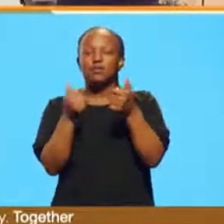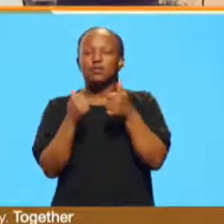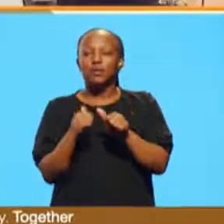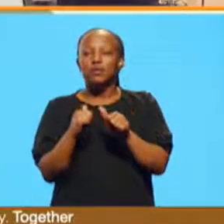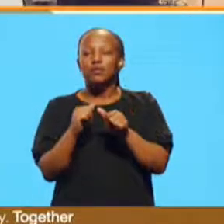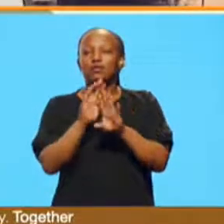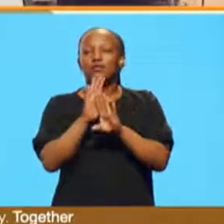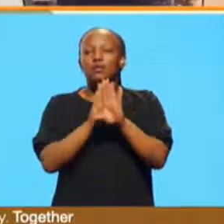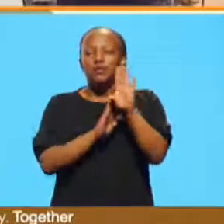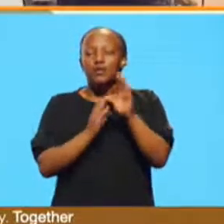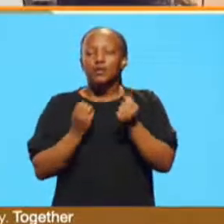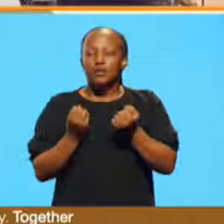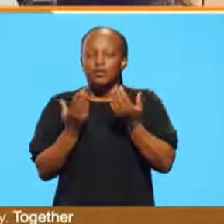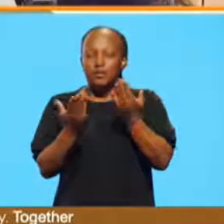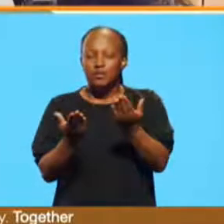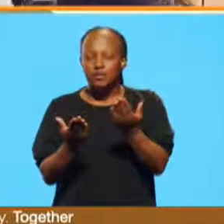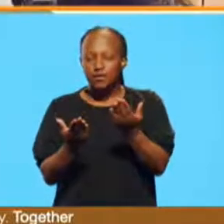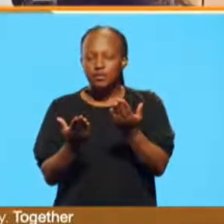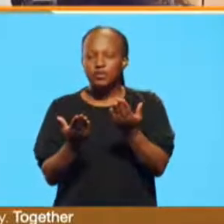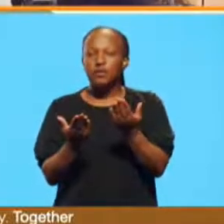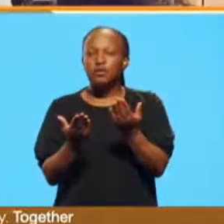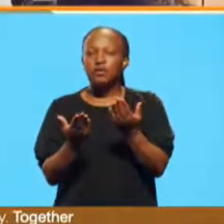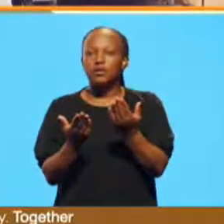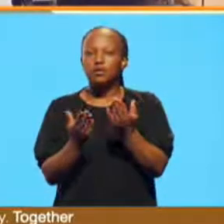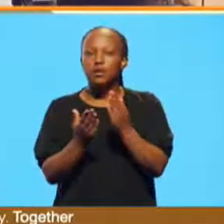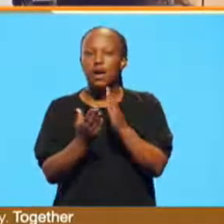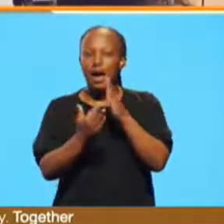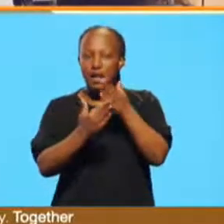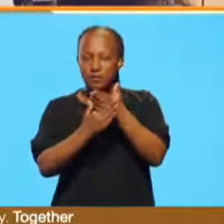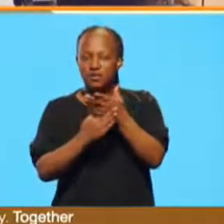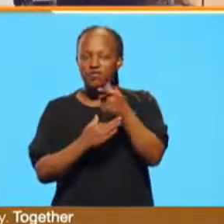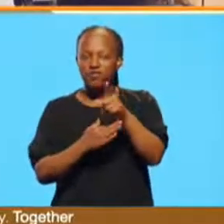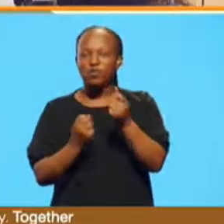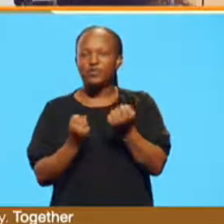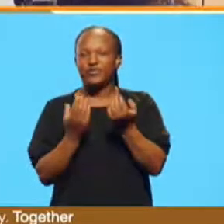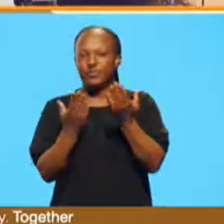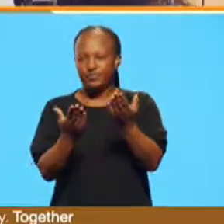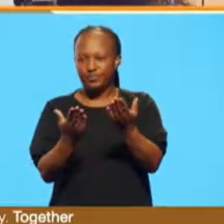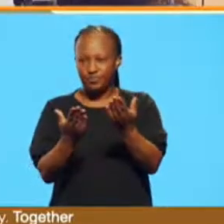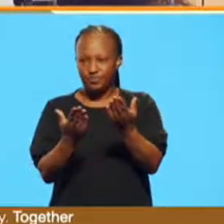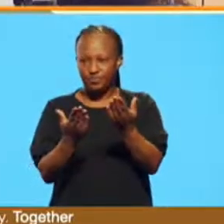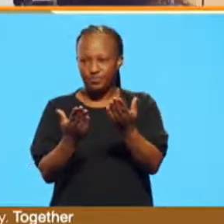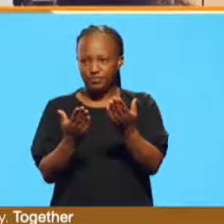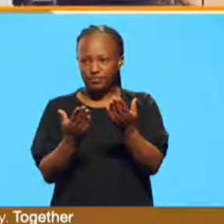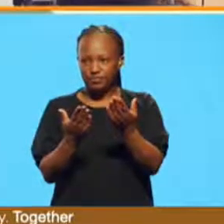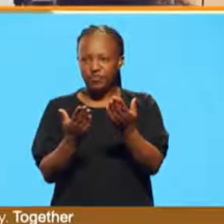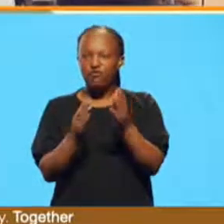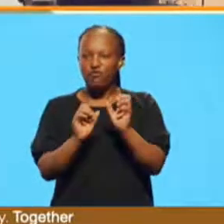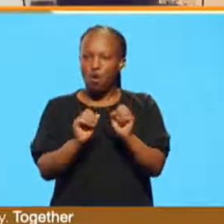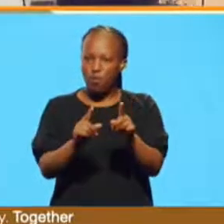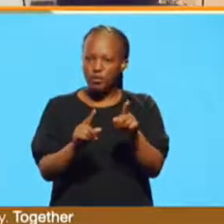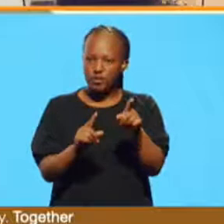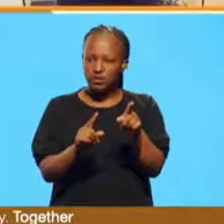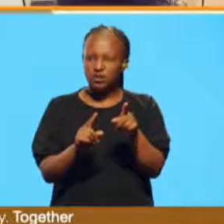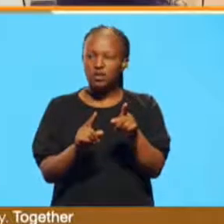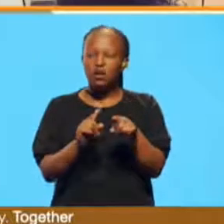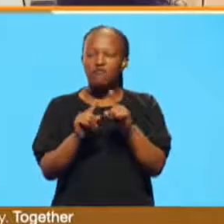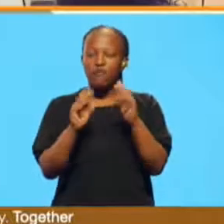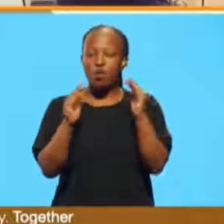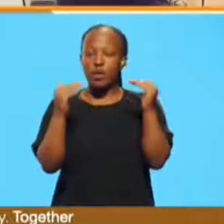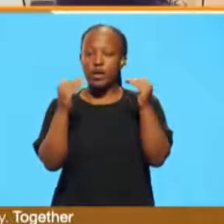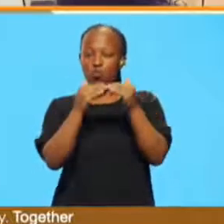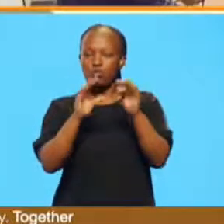advance the services and ensure that there is access to these services, access to these opportunities on an